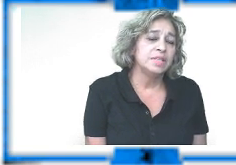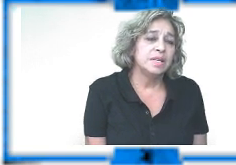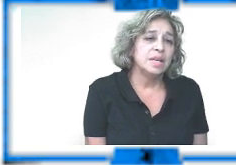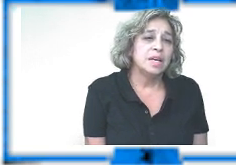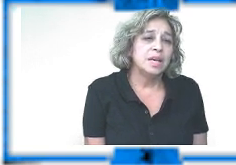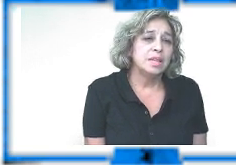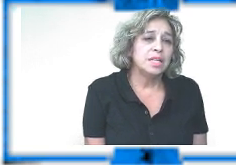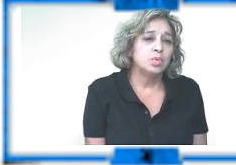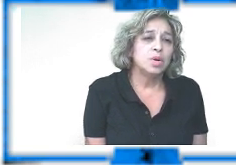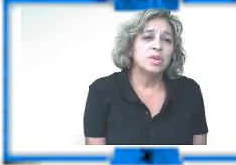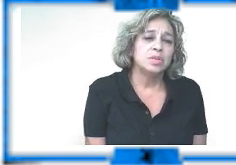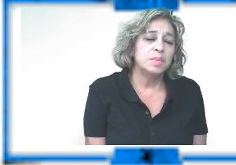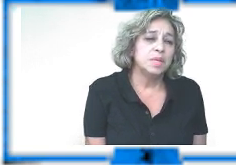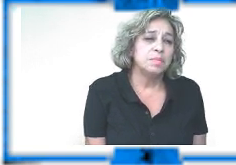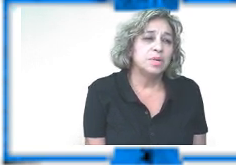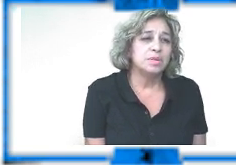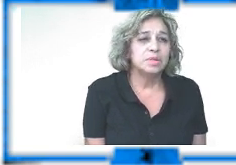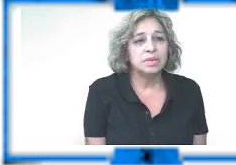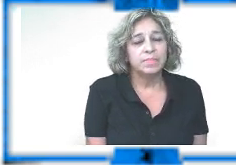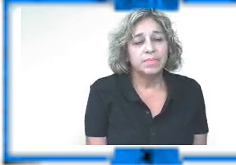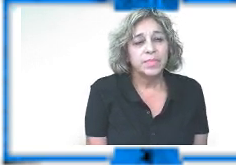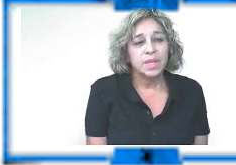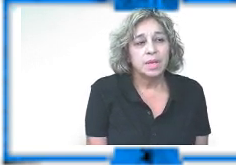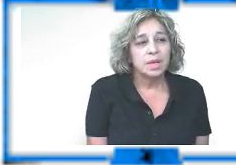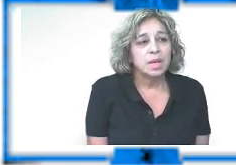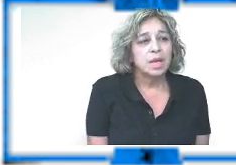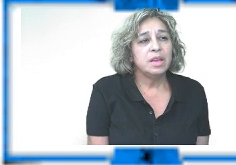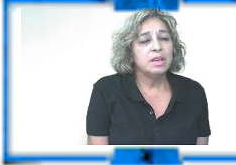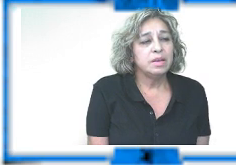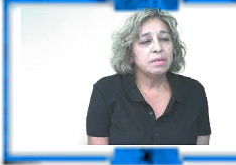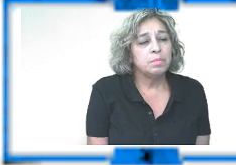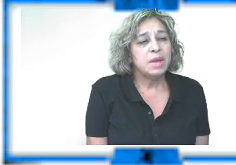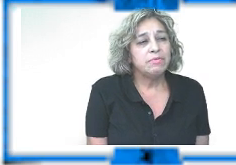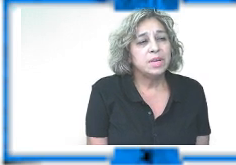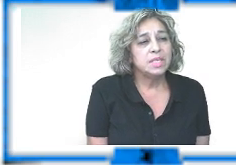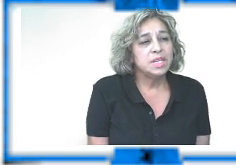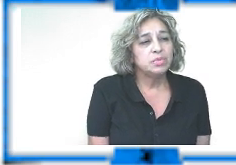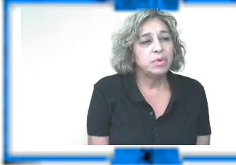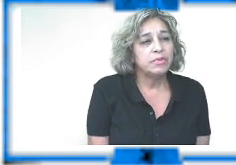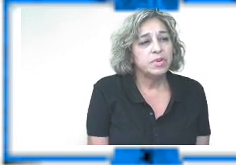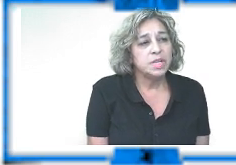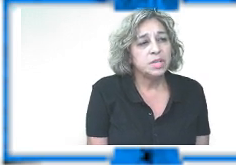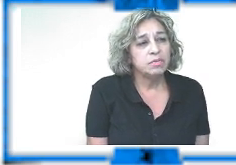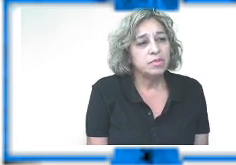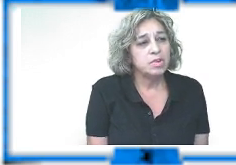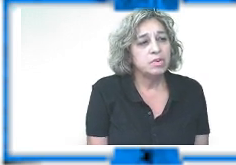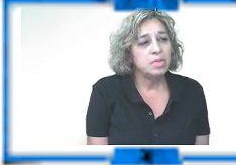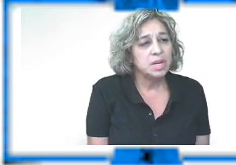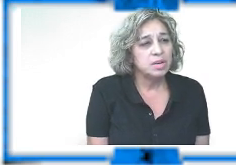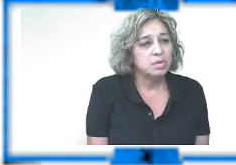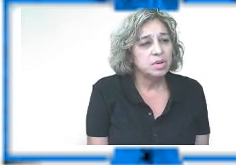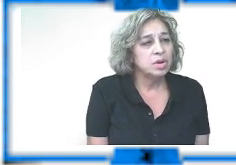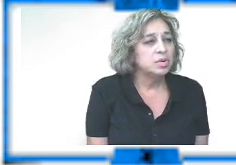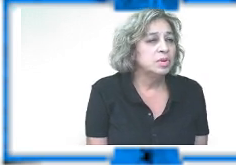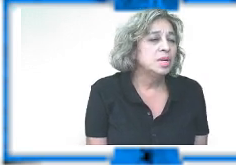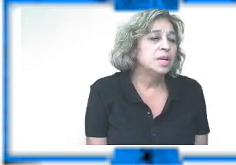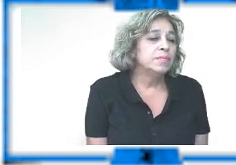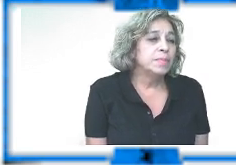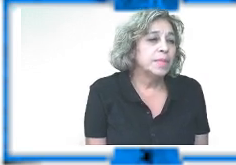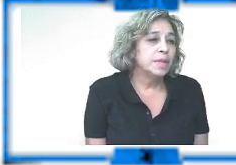lives, that's what hurts me the most. And my friends, he's referring to, for you that don't